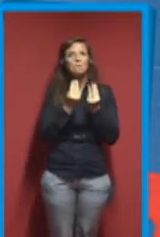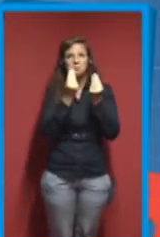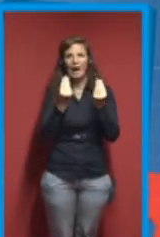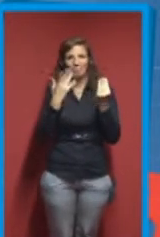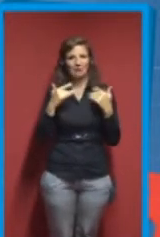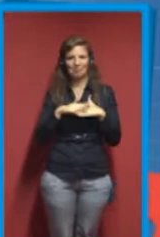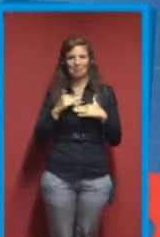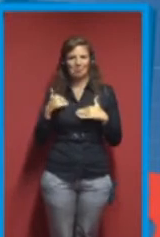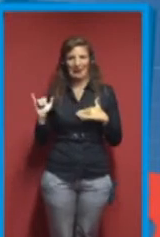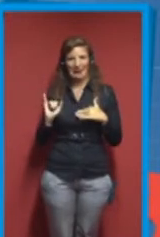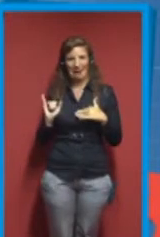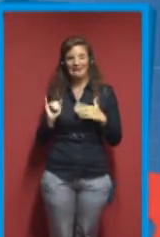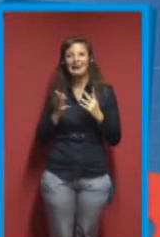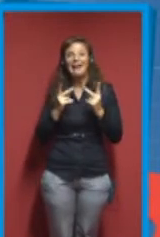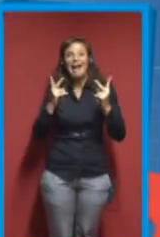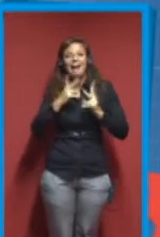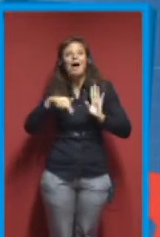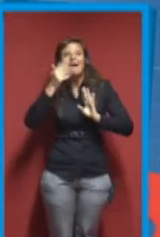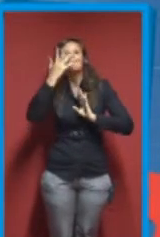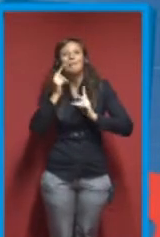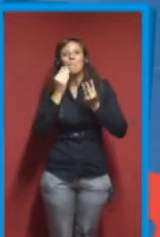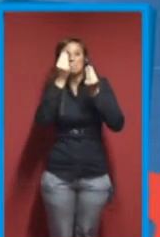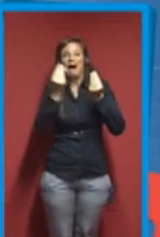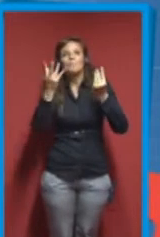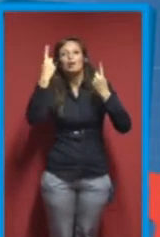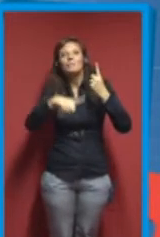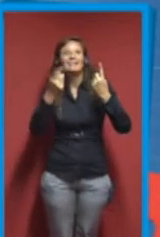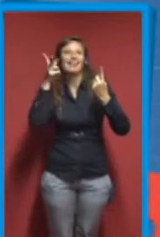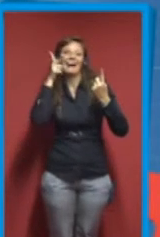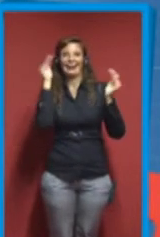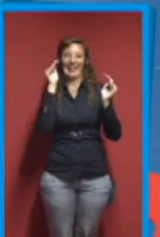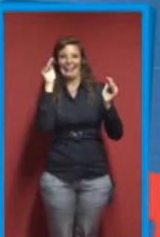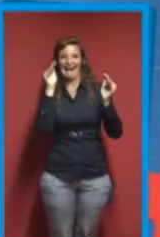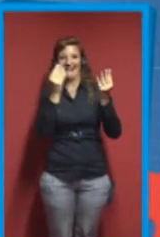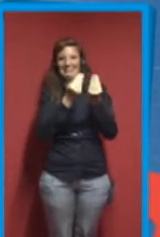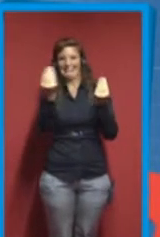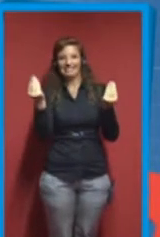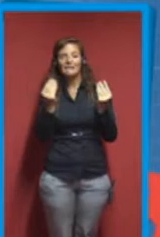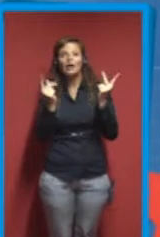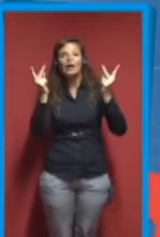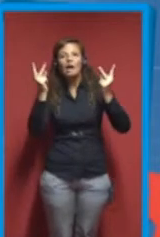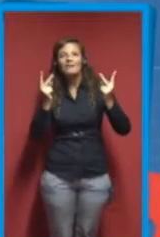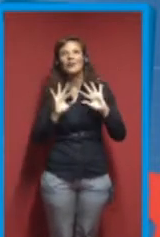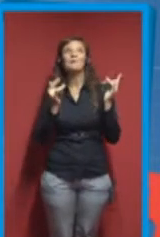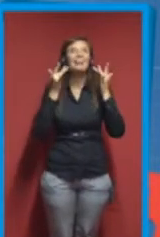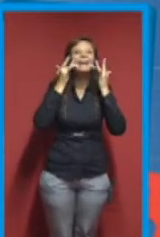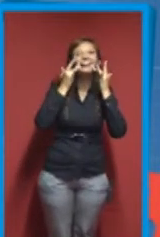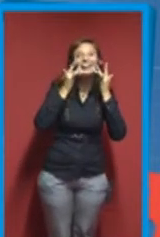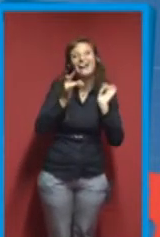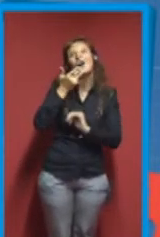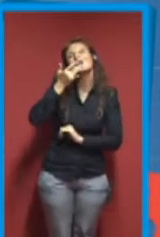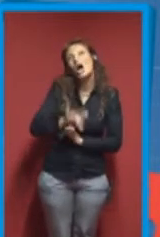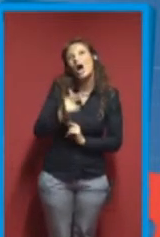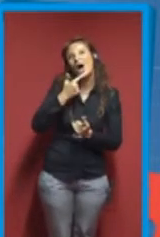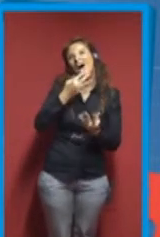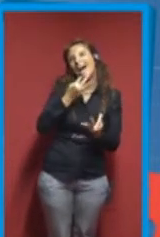see dolls for kids that would maybe introduce something other than pink and other than shopping. So